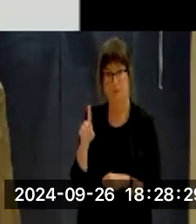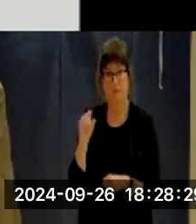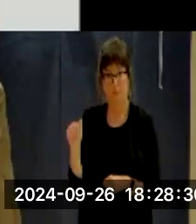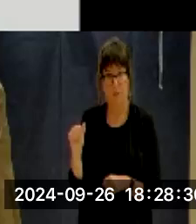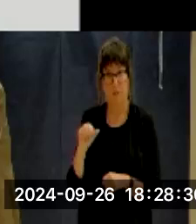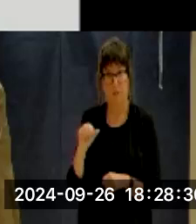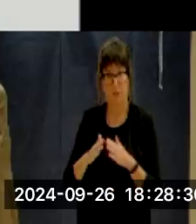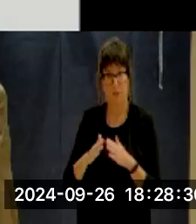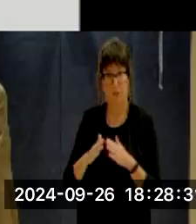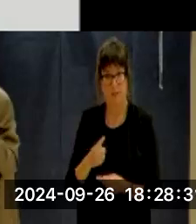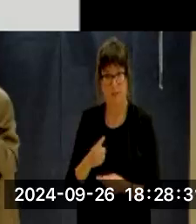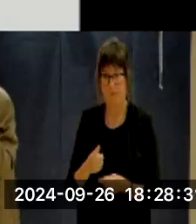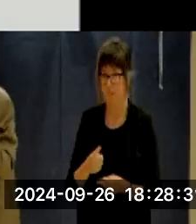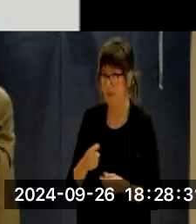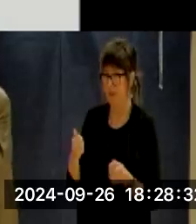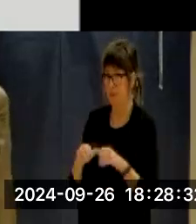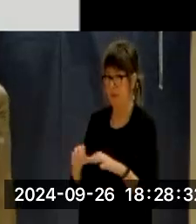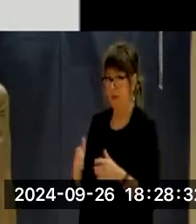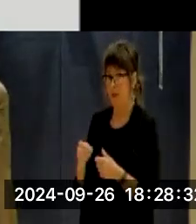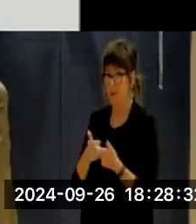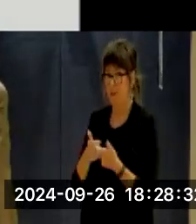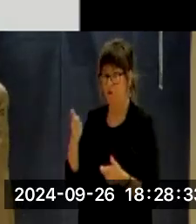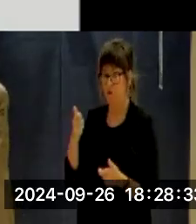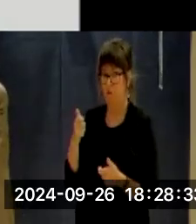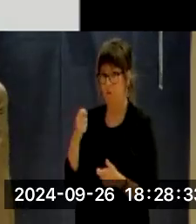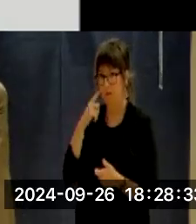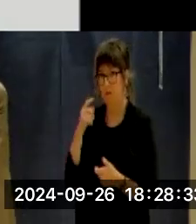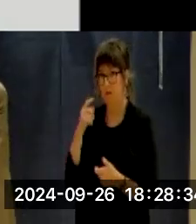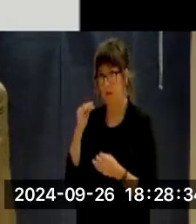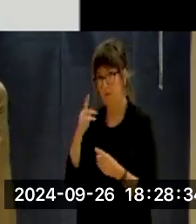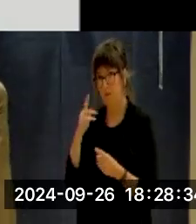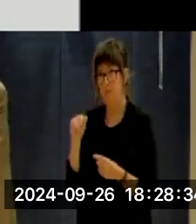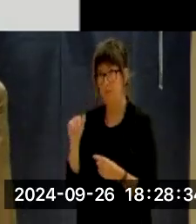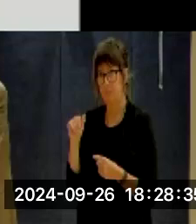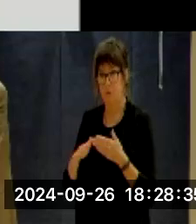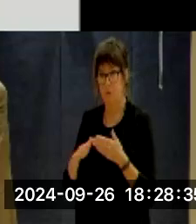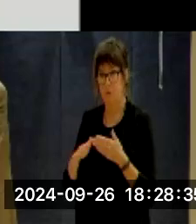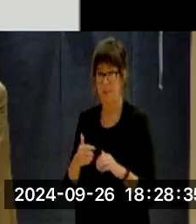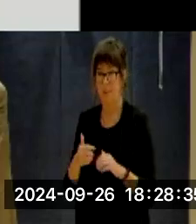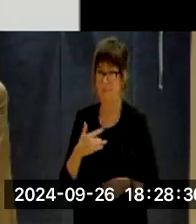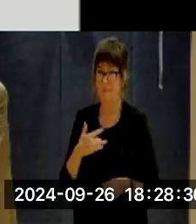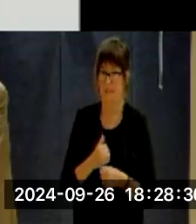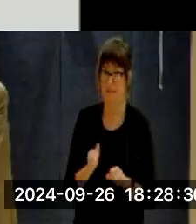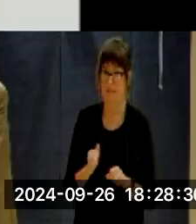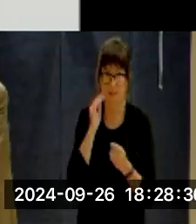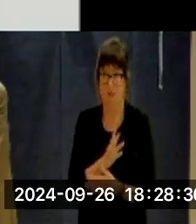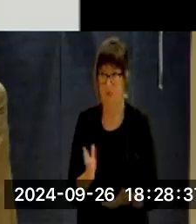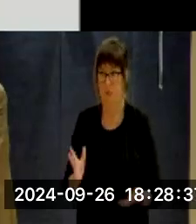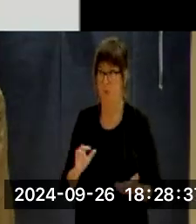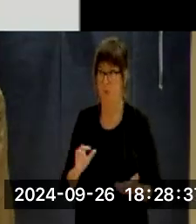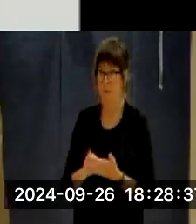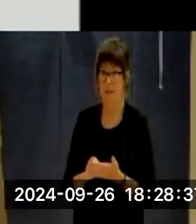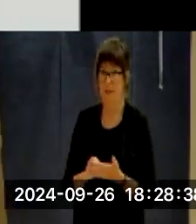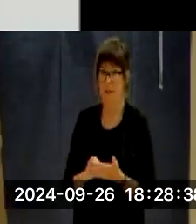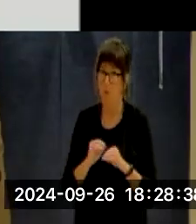disability community, a subset of the larger mental or cognitive disability community, I feel safe in assuring you there are a lot more than